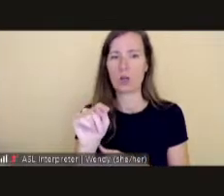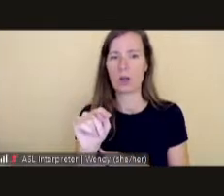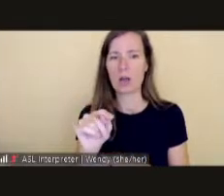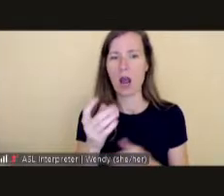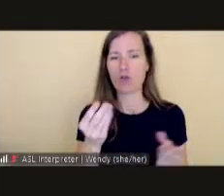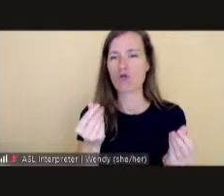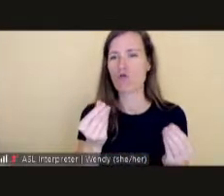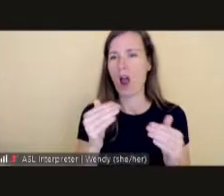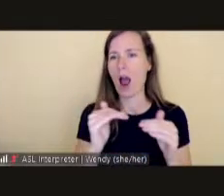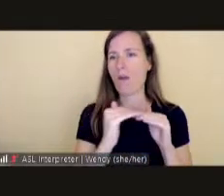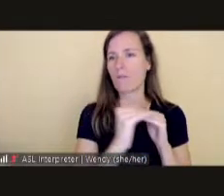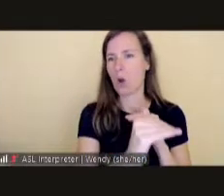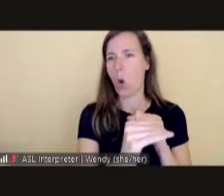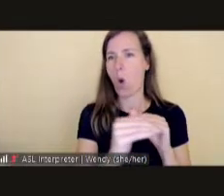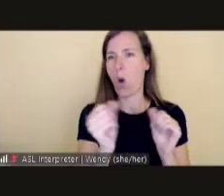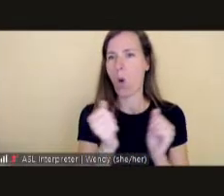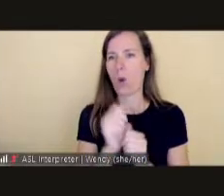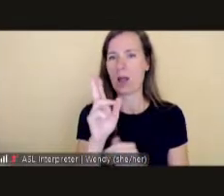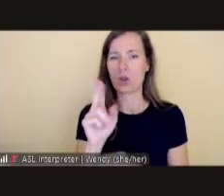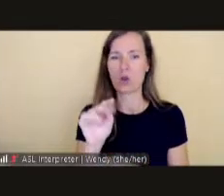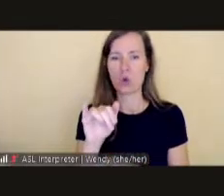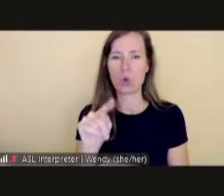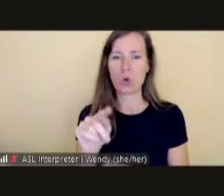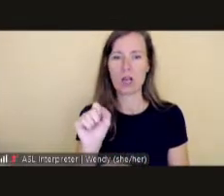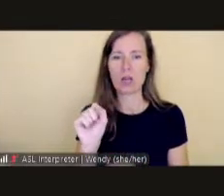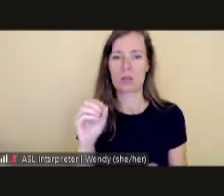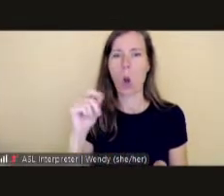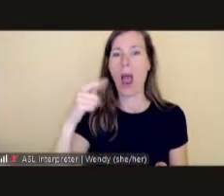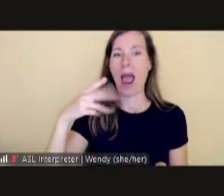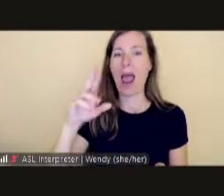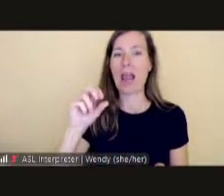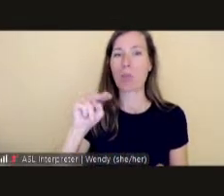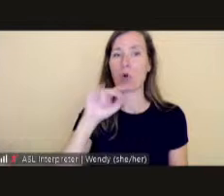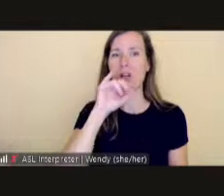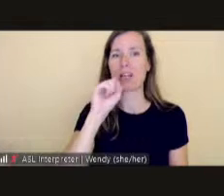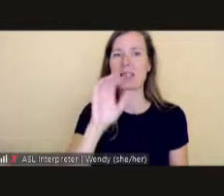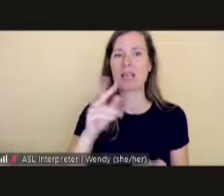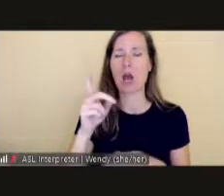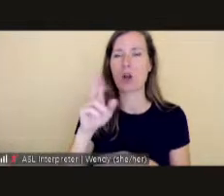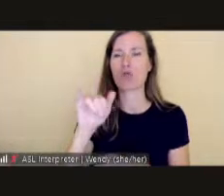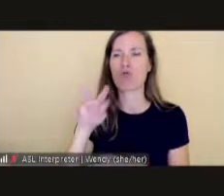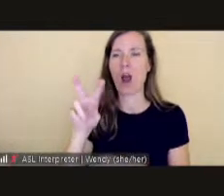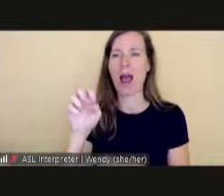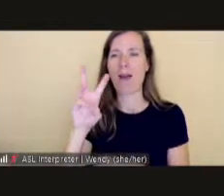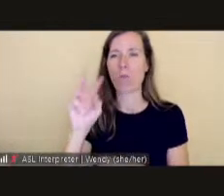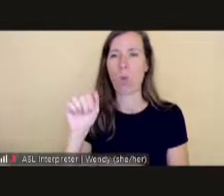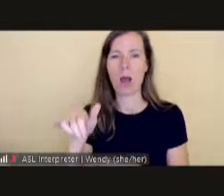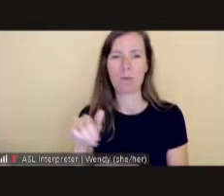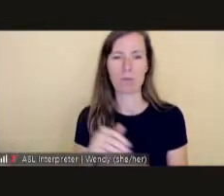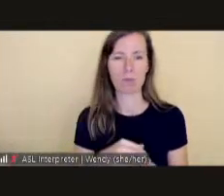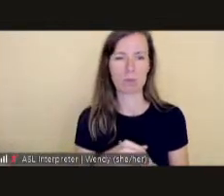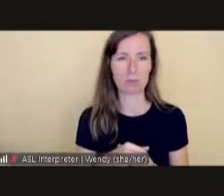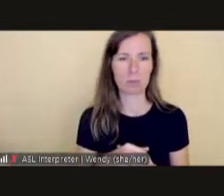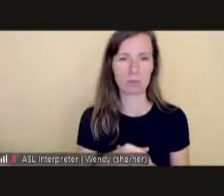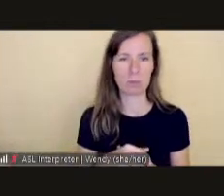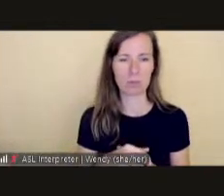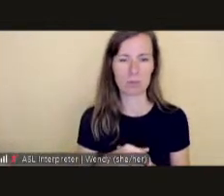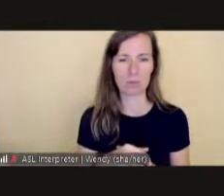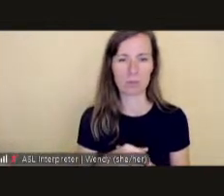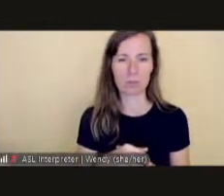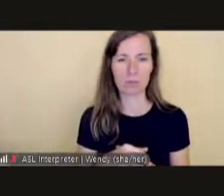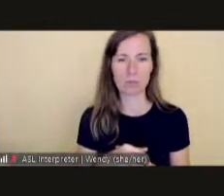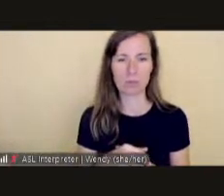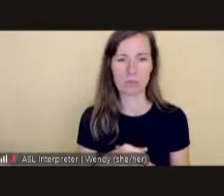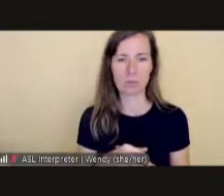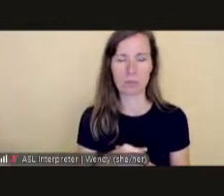unit. So the apron is the driveway. And this layout is nothing,